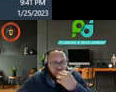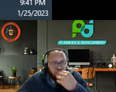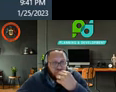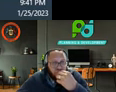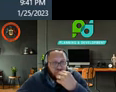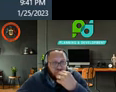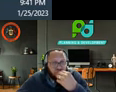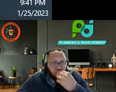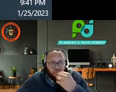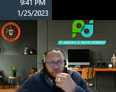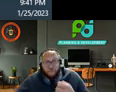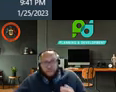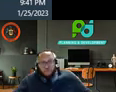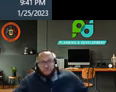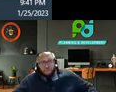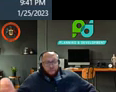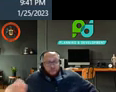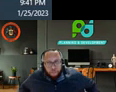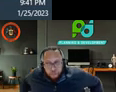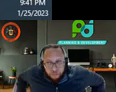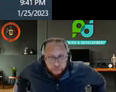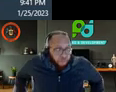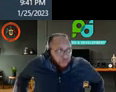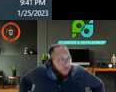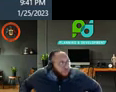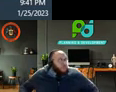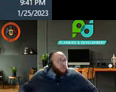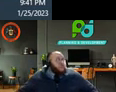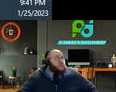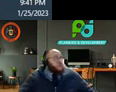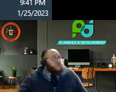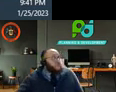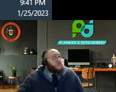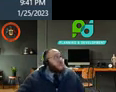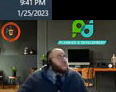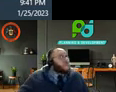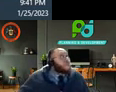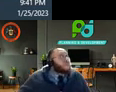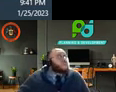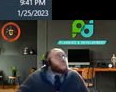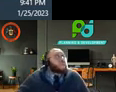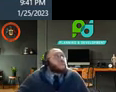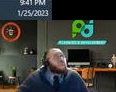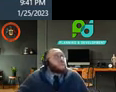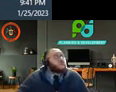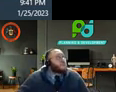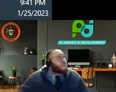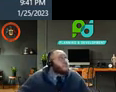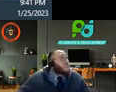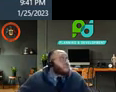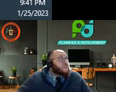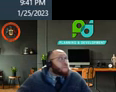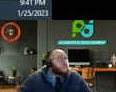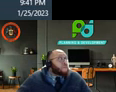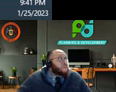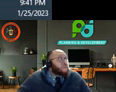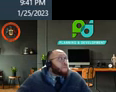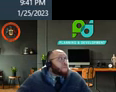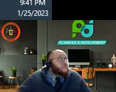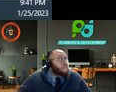Bernie, go ahead. Sorry, I just want to take the opportunity to ask a question. With the Planning Commission workshops, are they going to